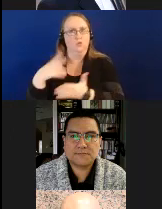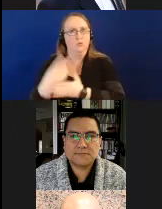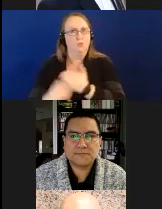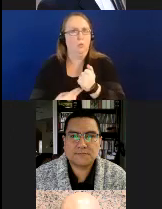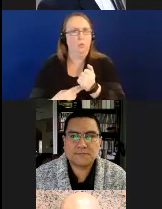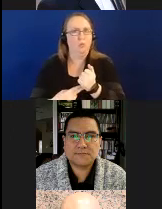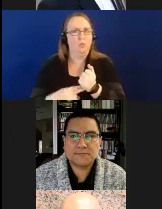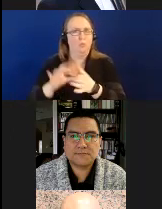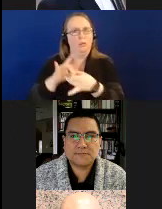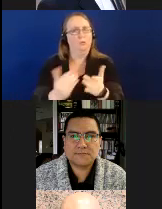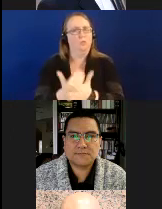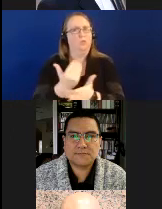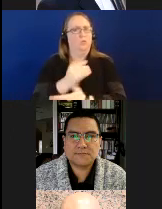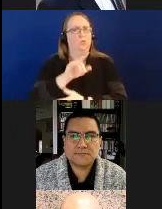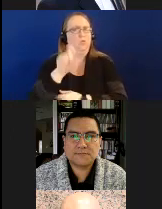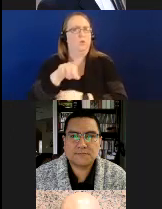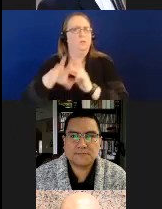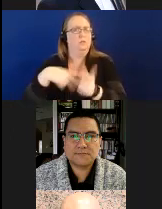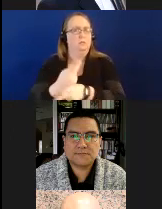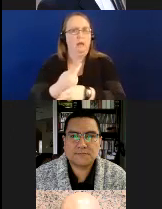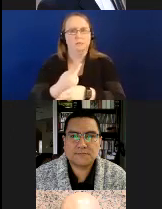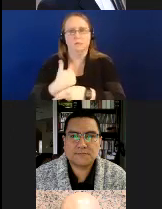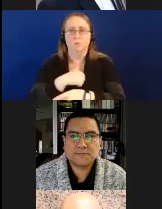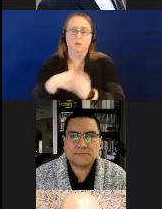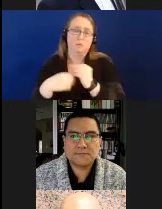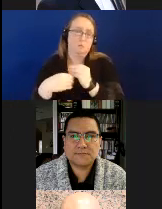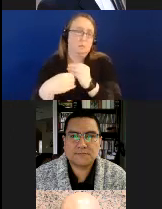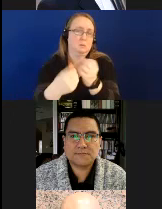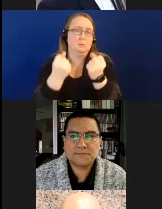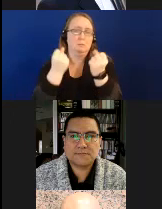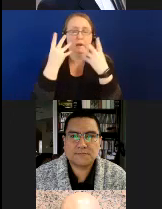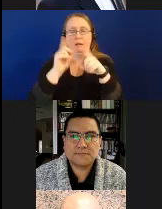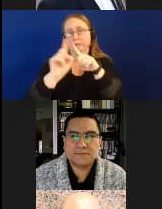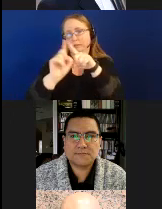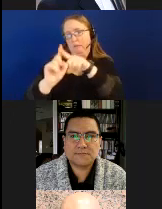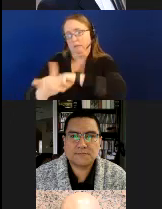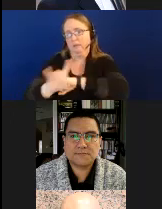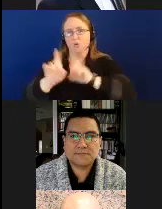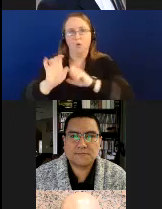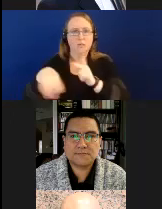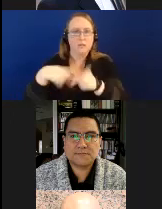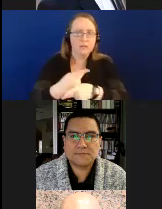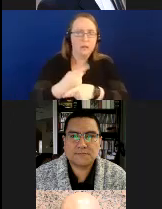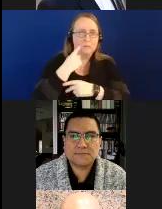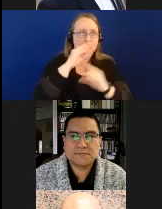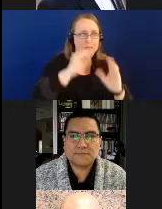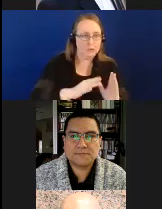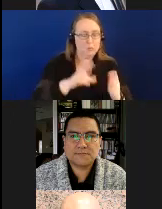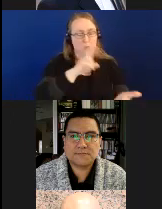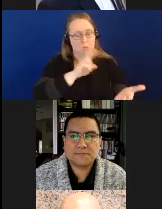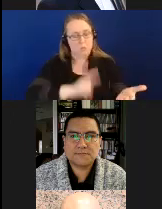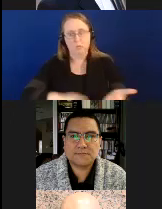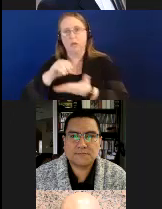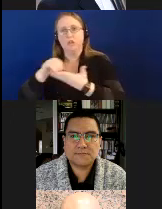new question types. We've put a ton of different new question types in front of teachers and in front of students. We've actually had students